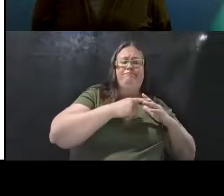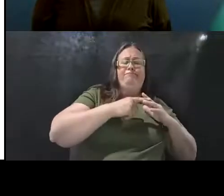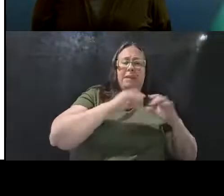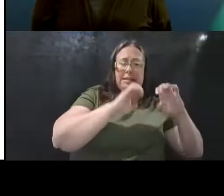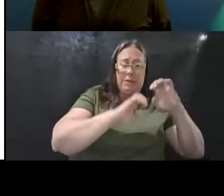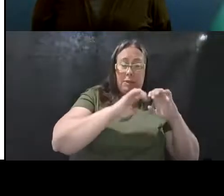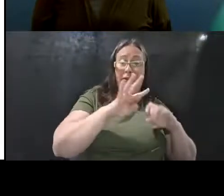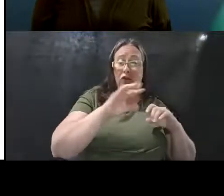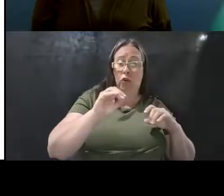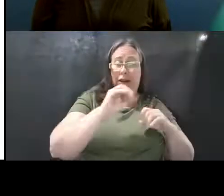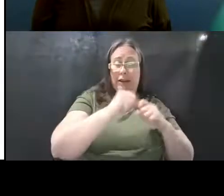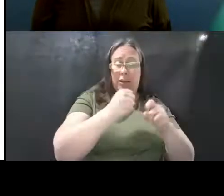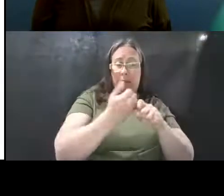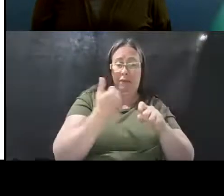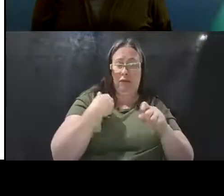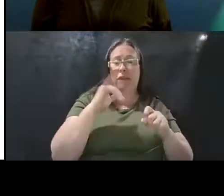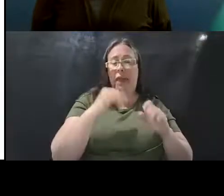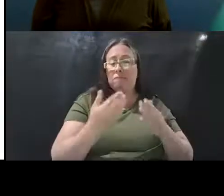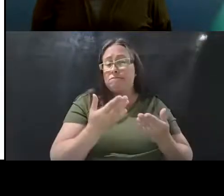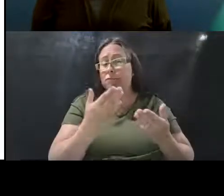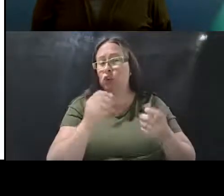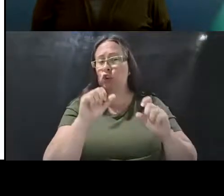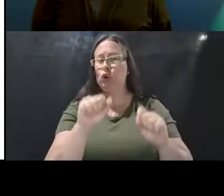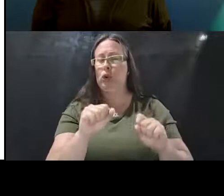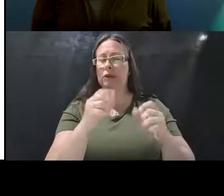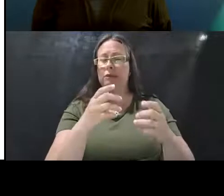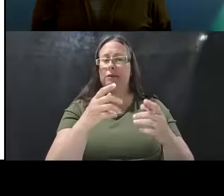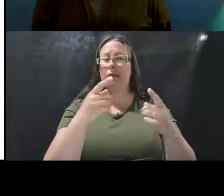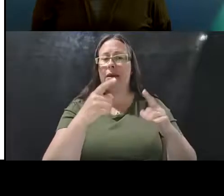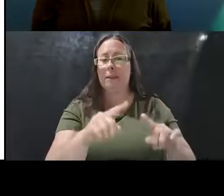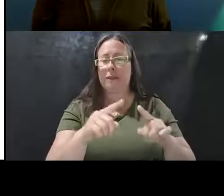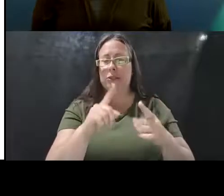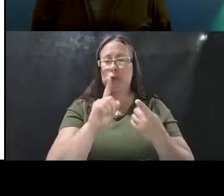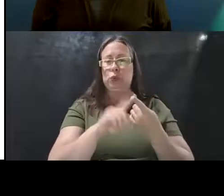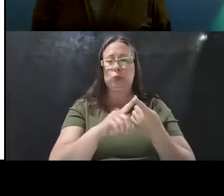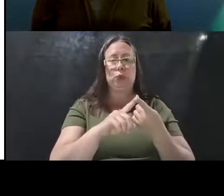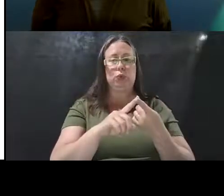actually suggested that it might be possible to actually